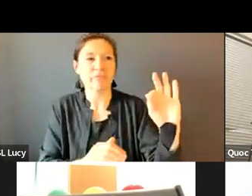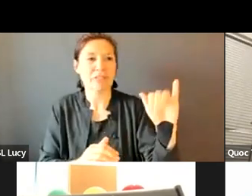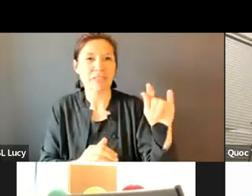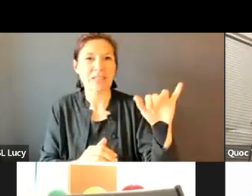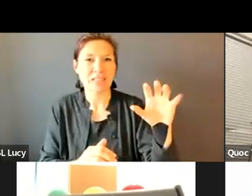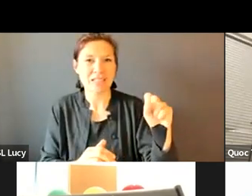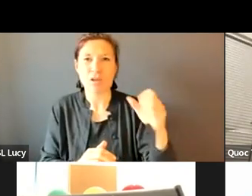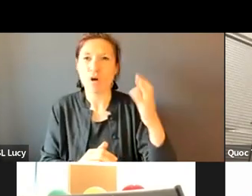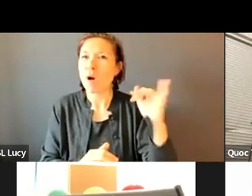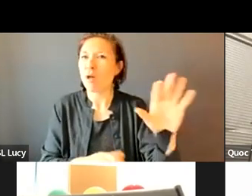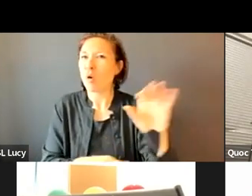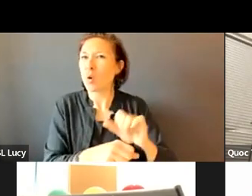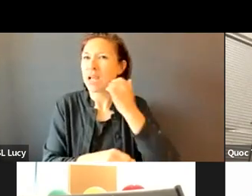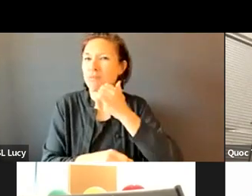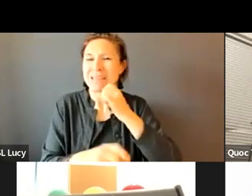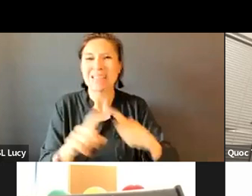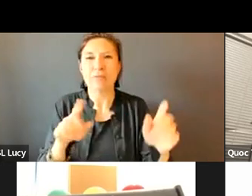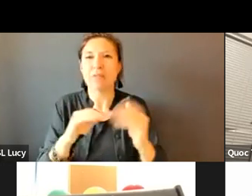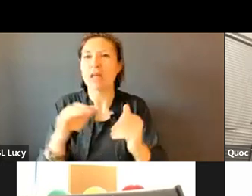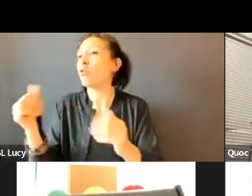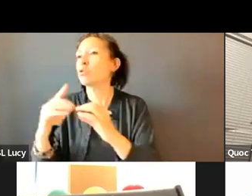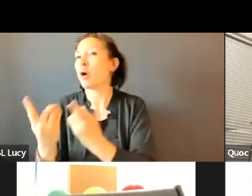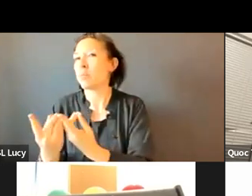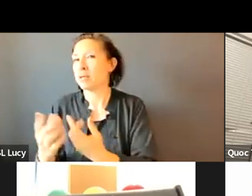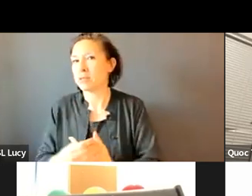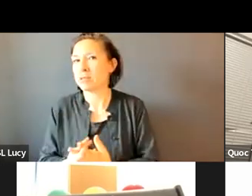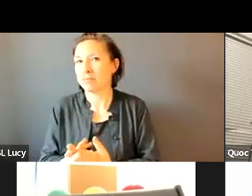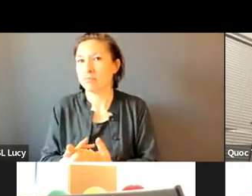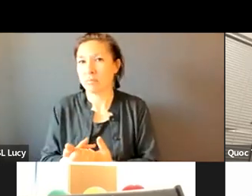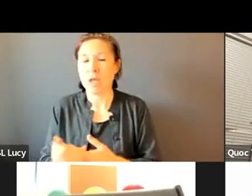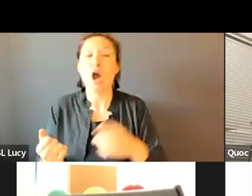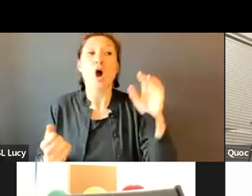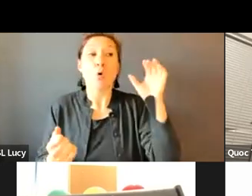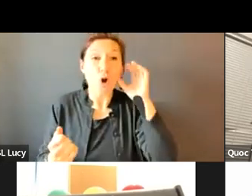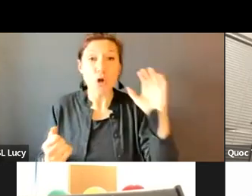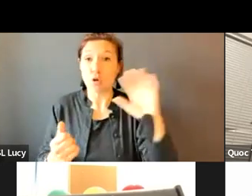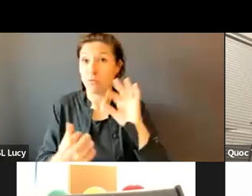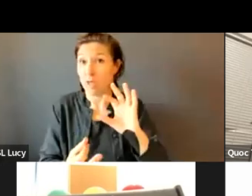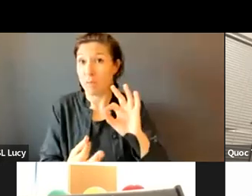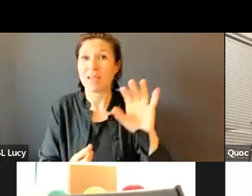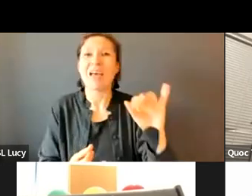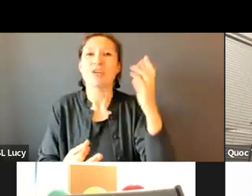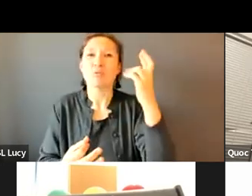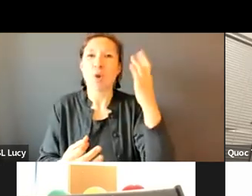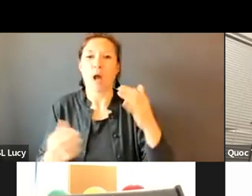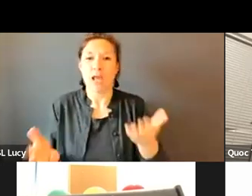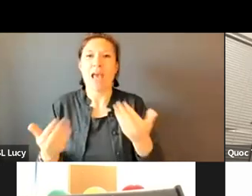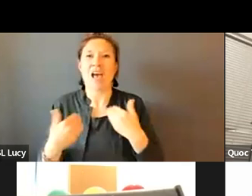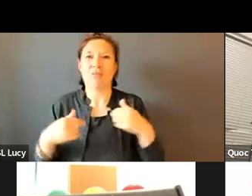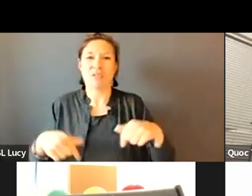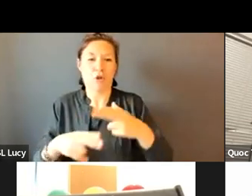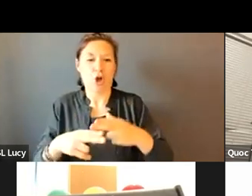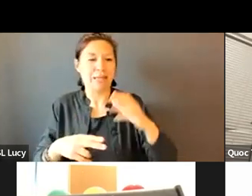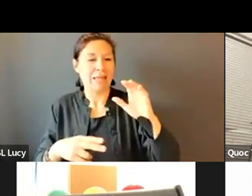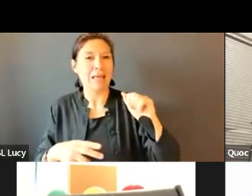work on a daily basis is very different I think we've responded to that and I think that has been the creation of capital planning it has been taking